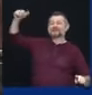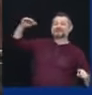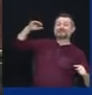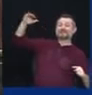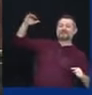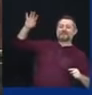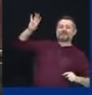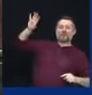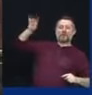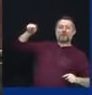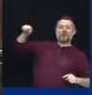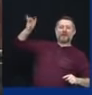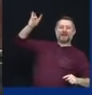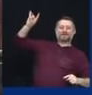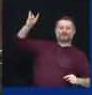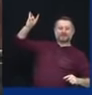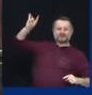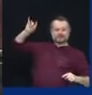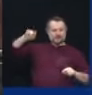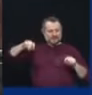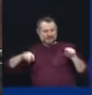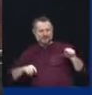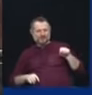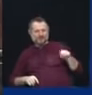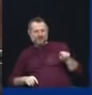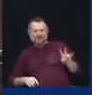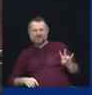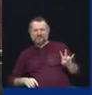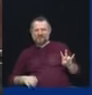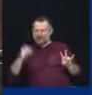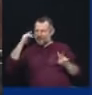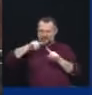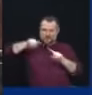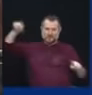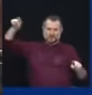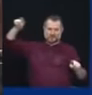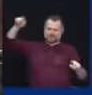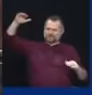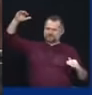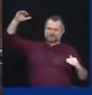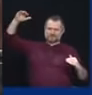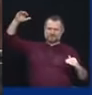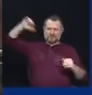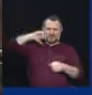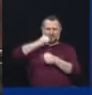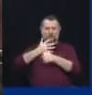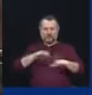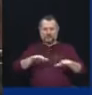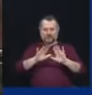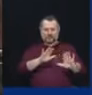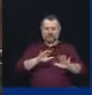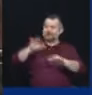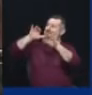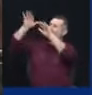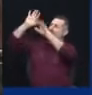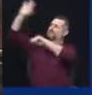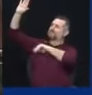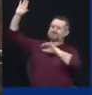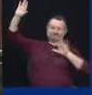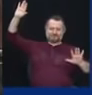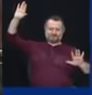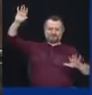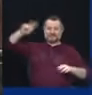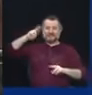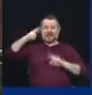4.8. Look at that variance. It's up to how our community behaves. Second highest, Long